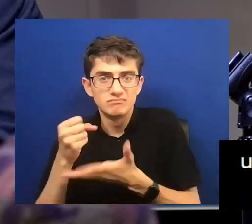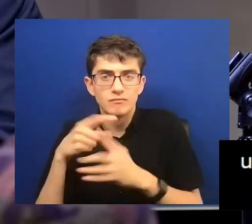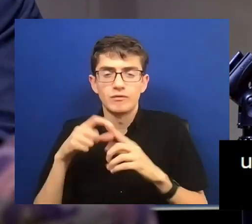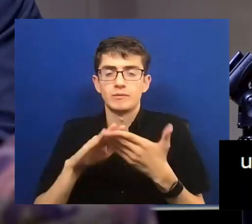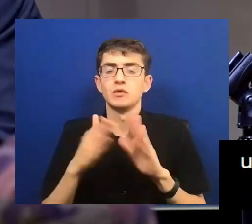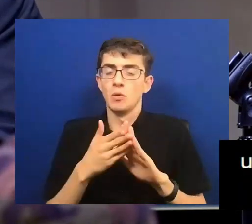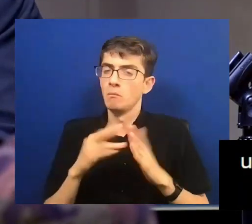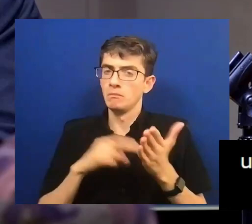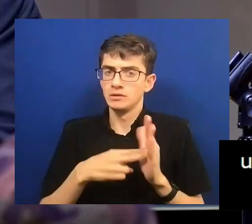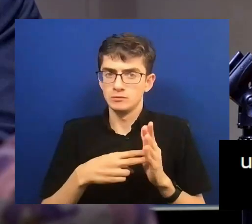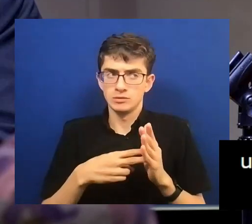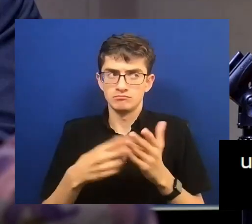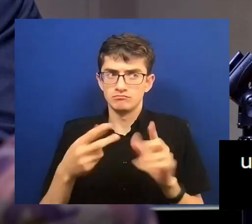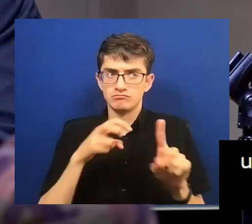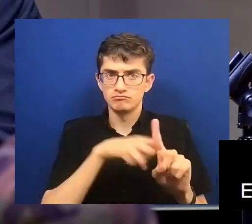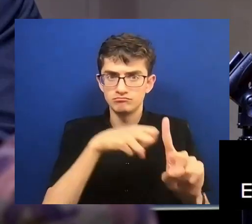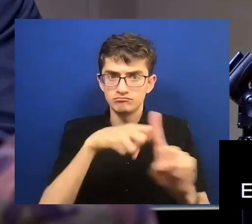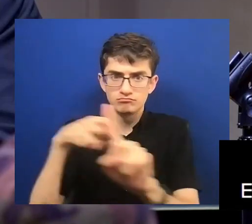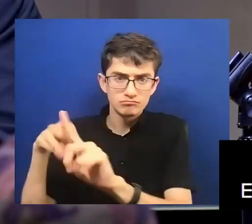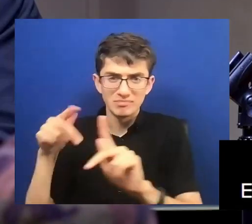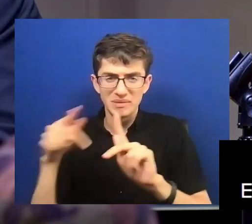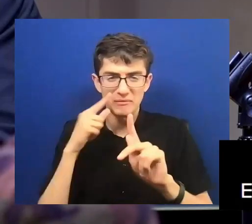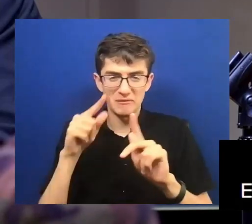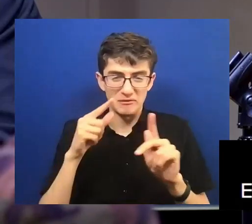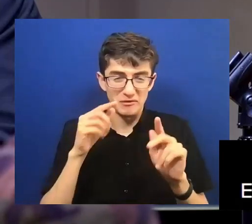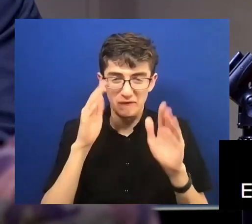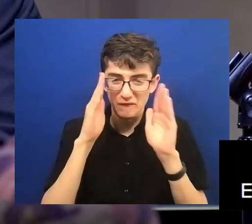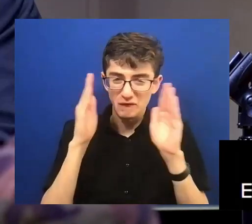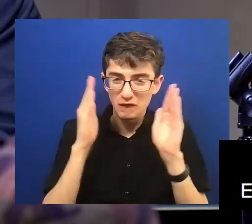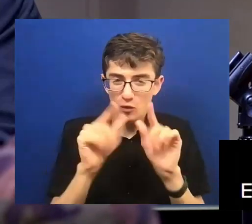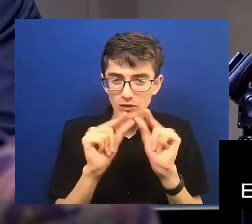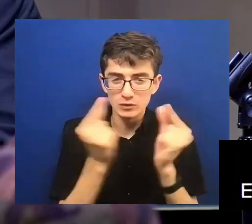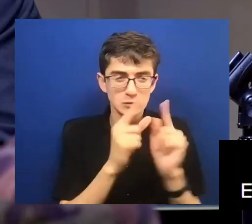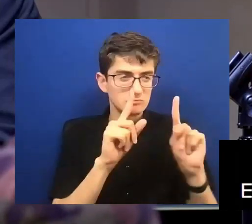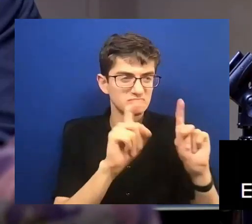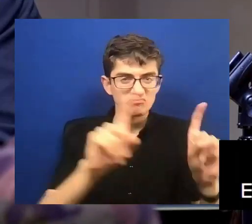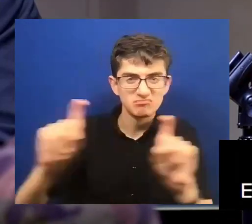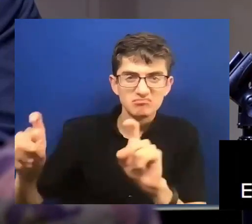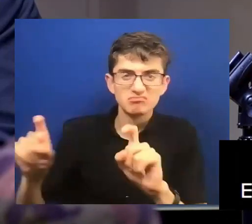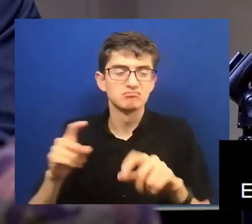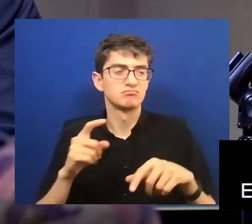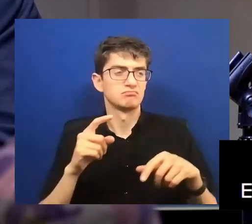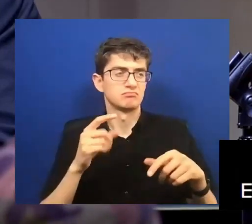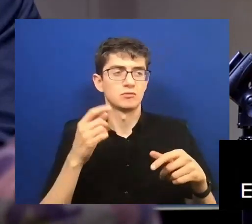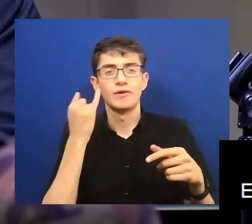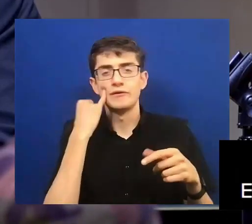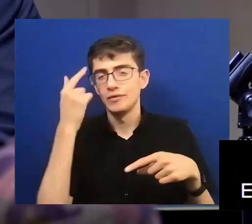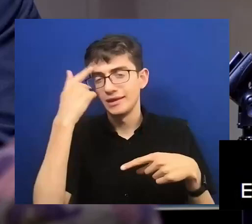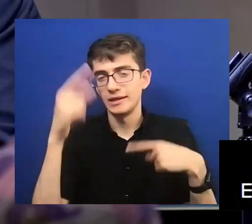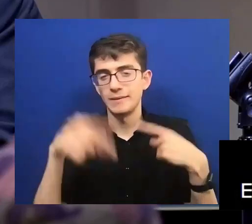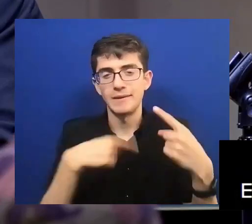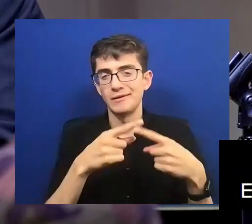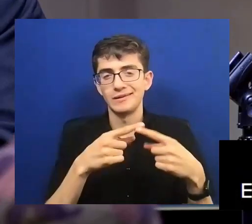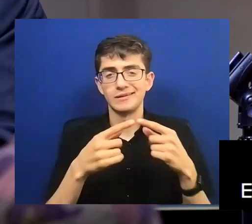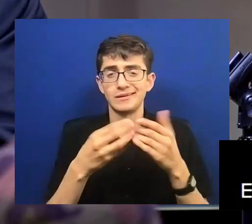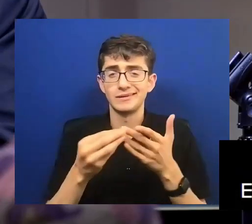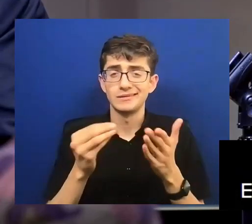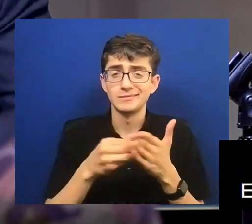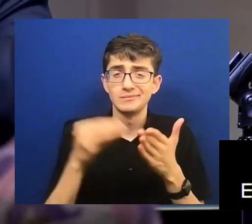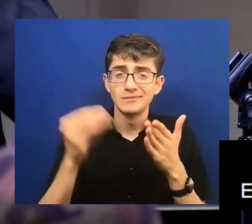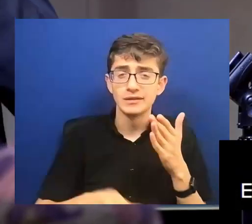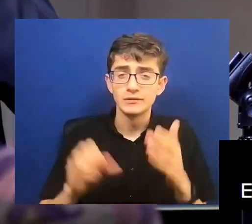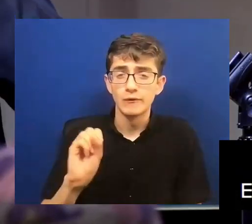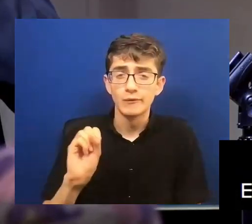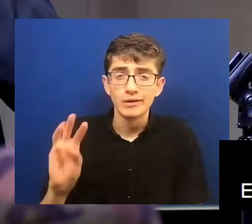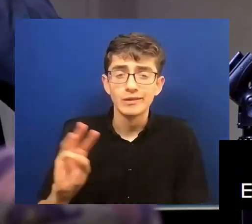want to know what they need next. When you think about prohibitively expensive software like Adobe Creative Cloud, it's $1,000,